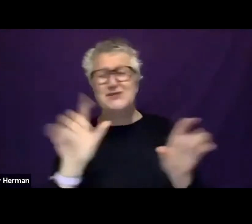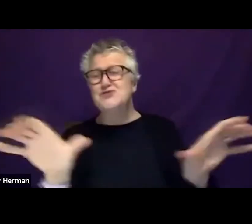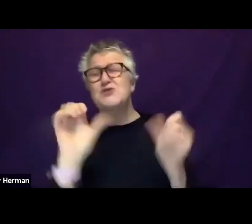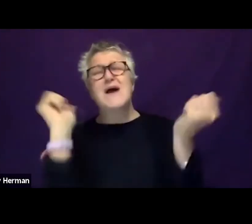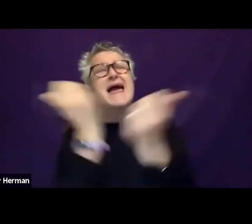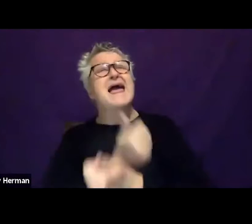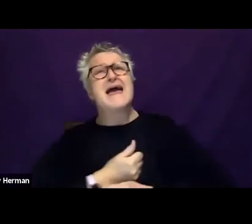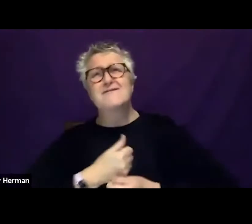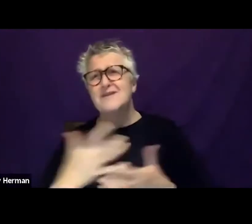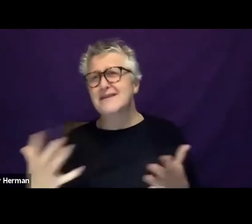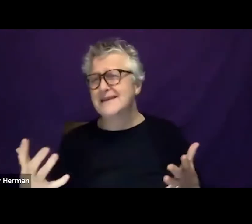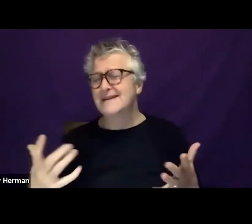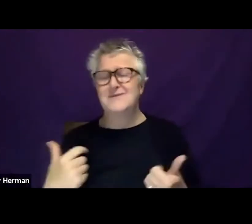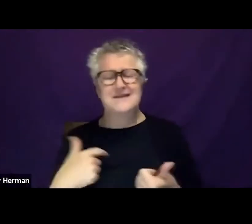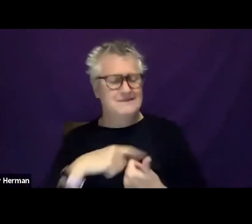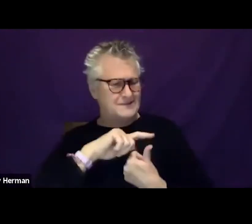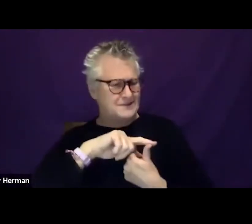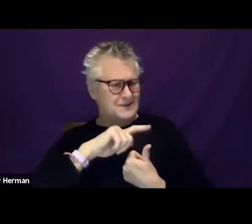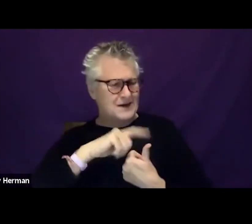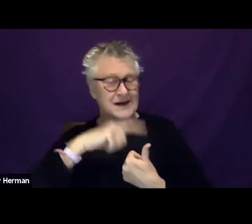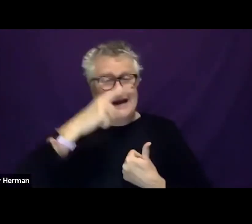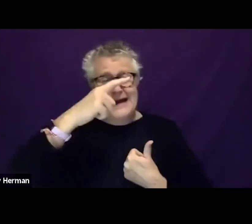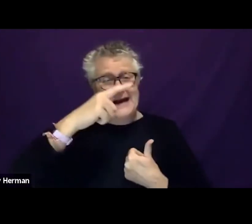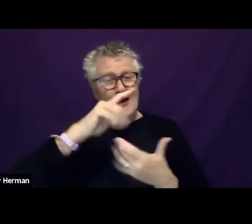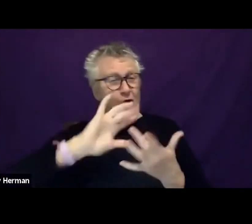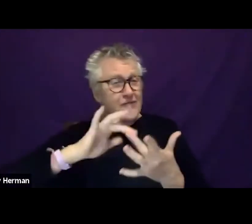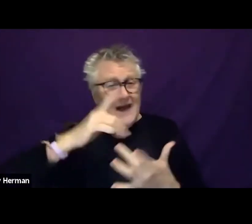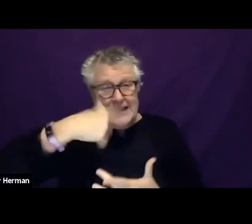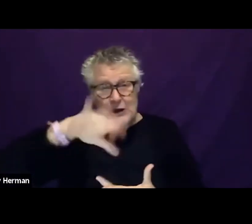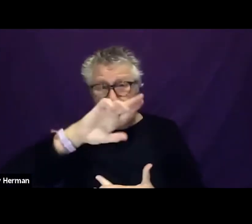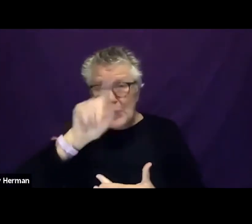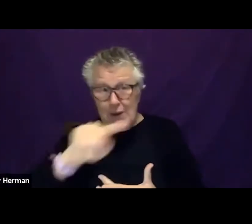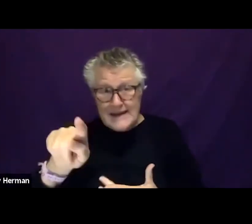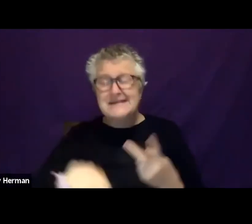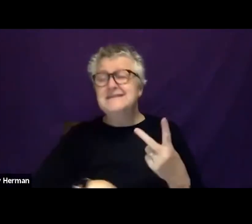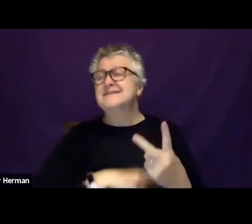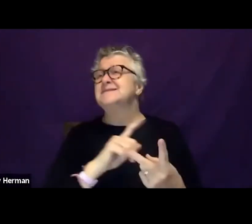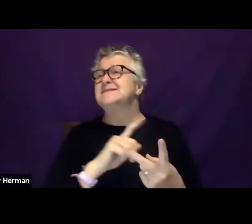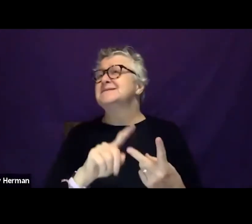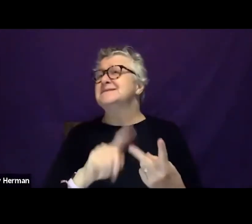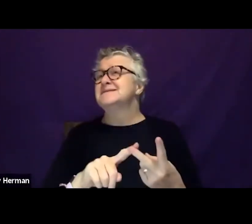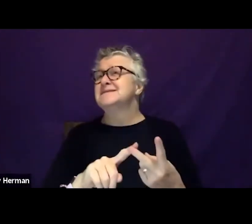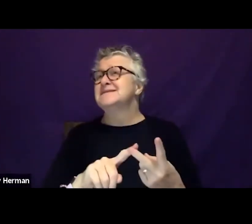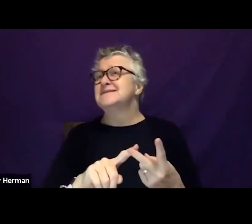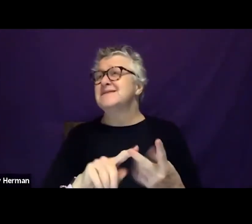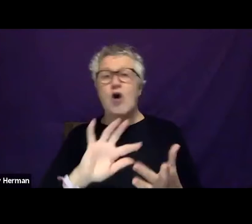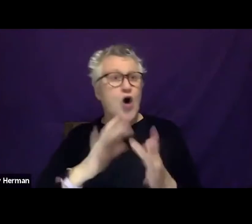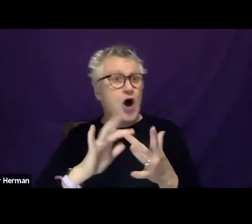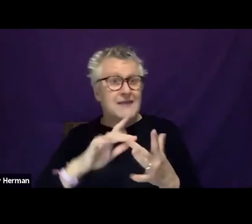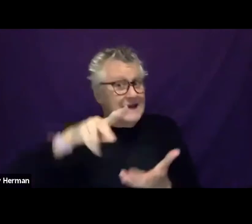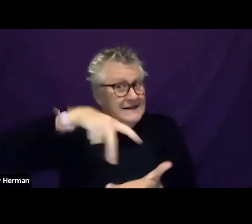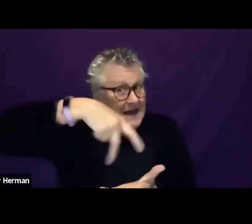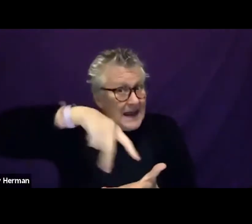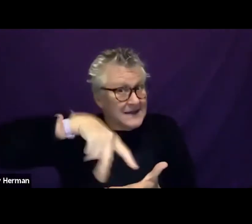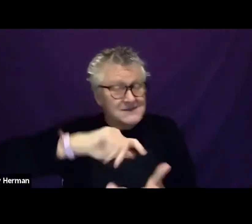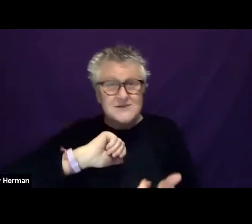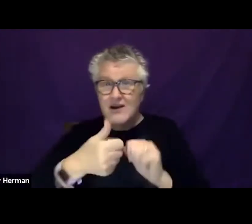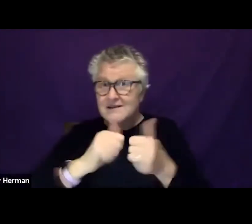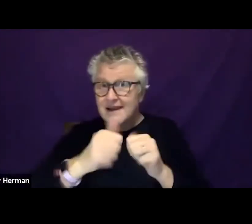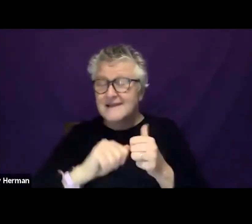dance workshops. We've done disability rights sessions. We've